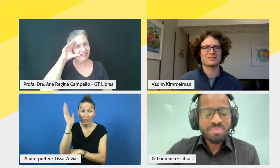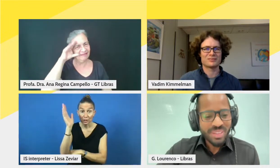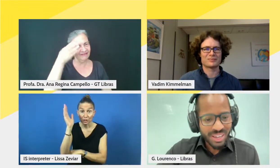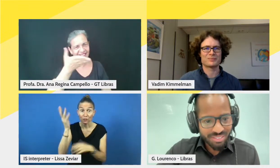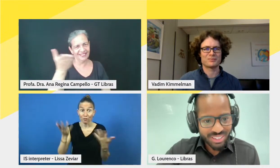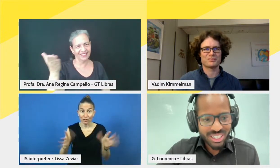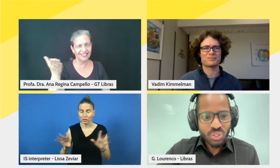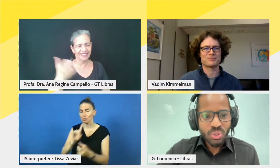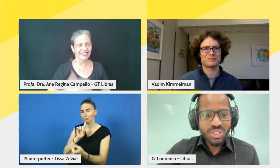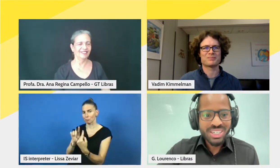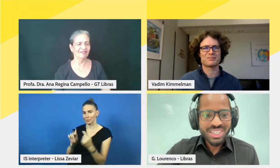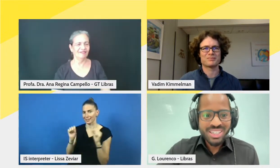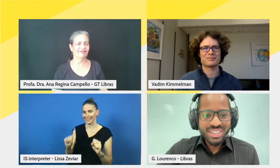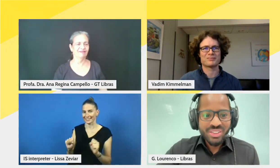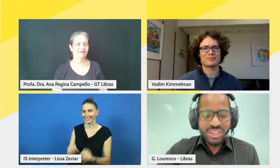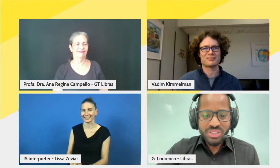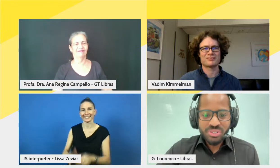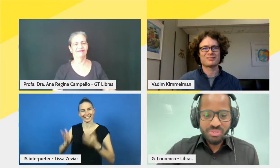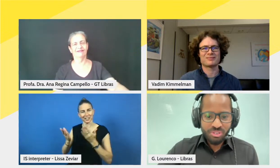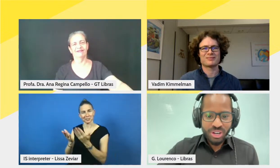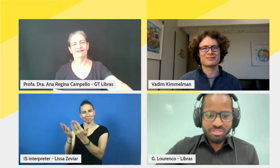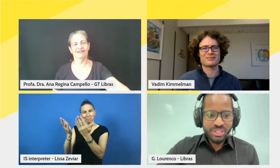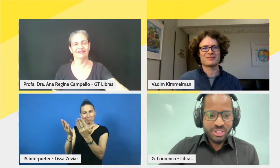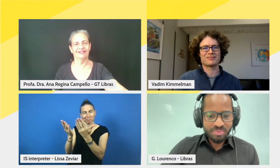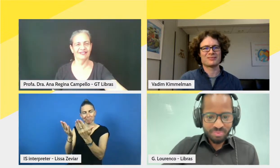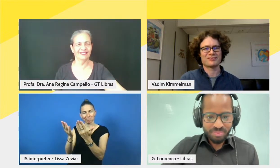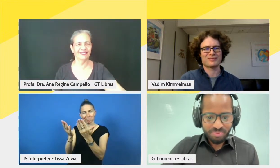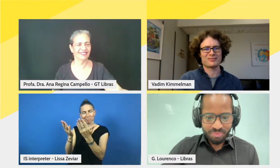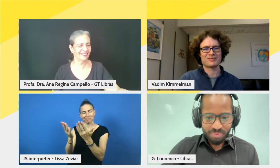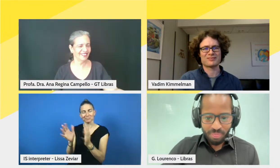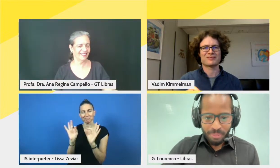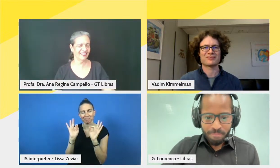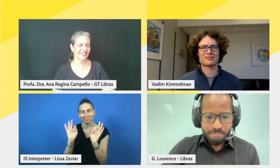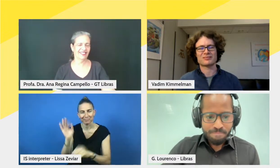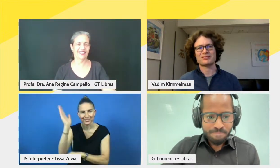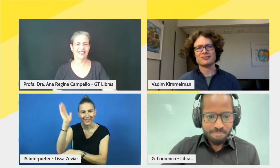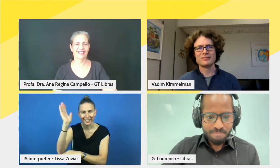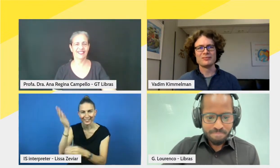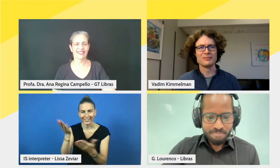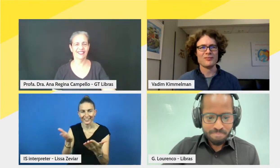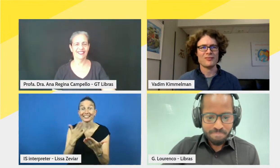So have a nice talk. Thank you for having here.